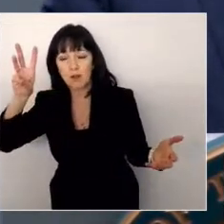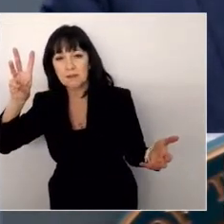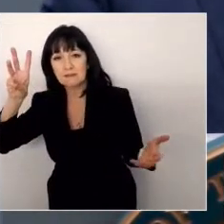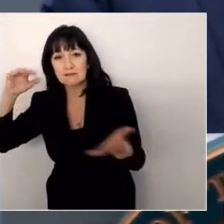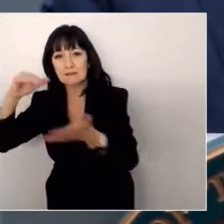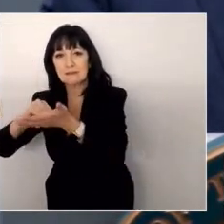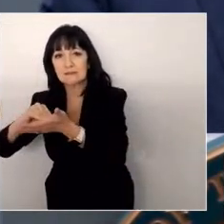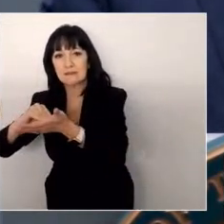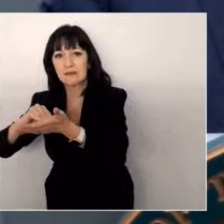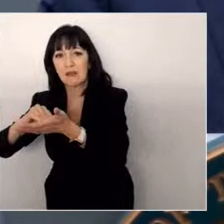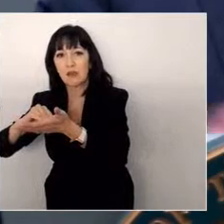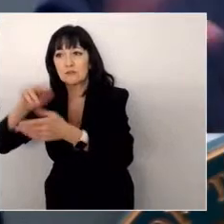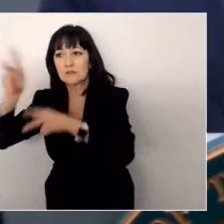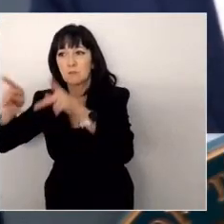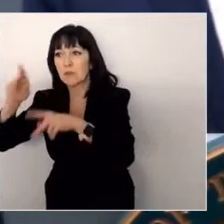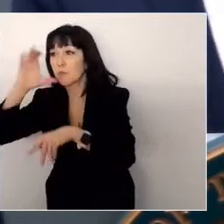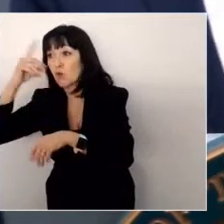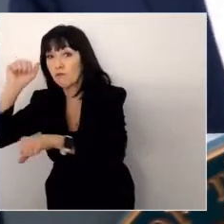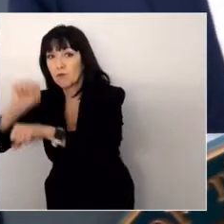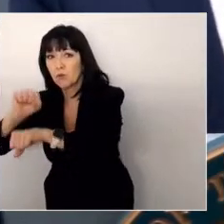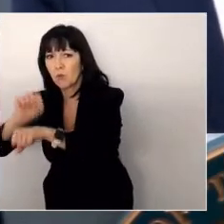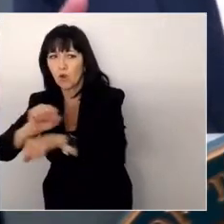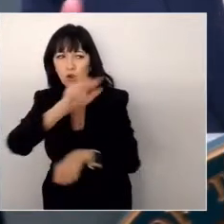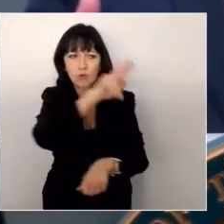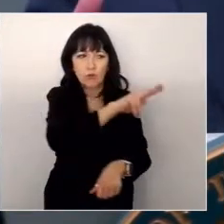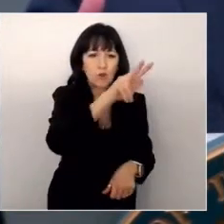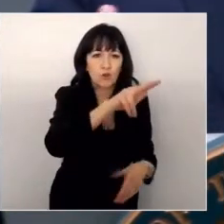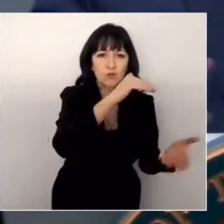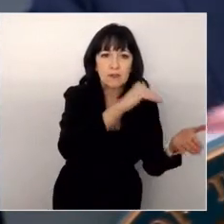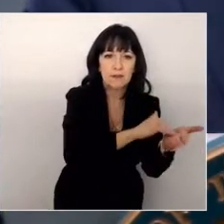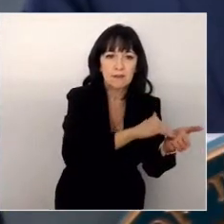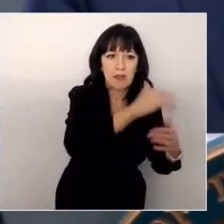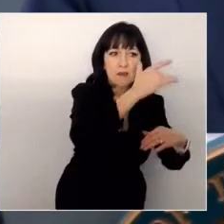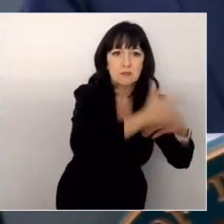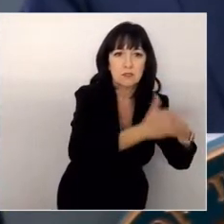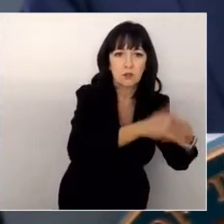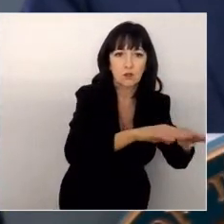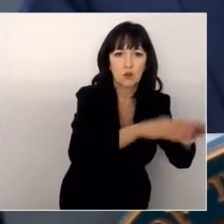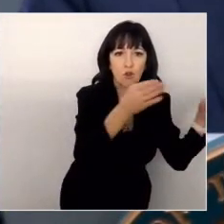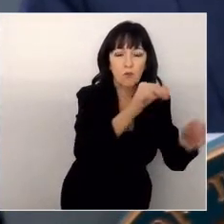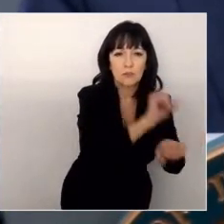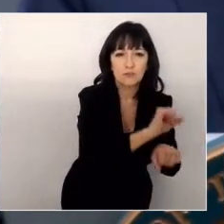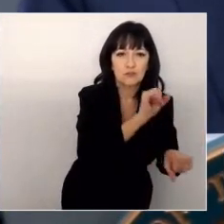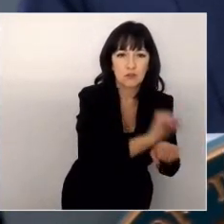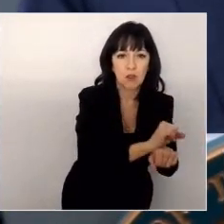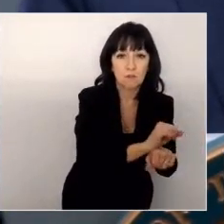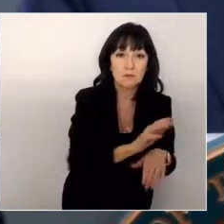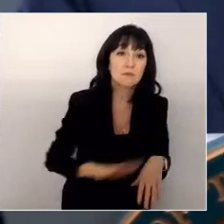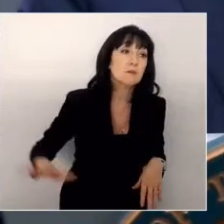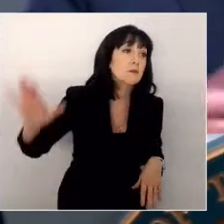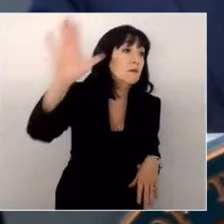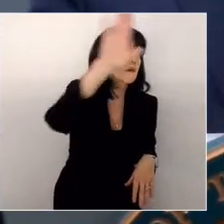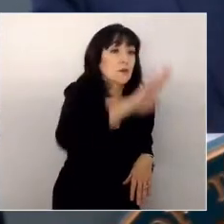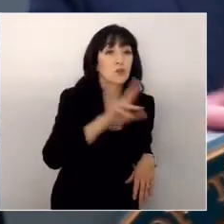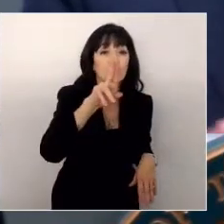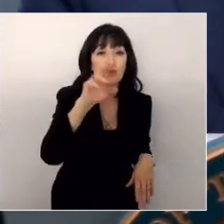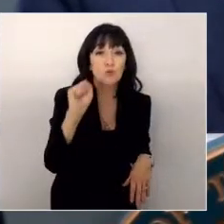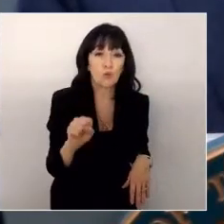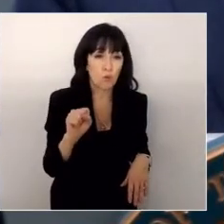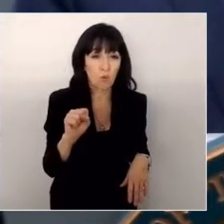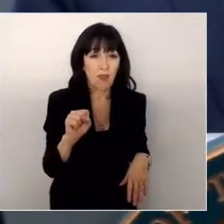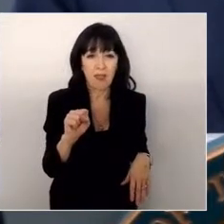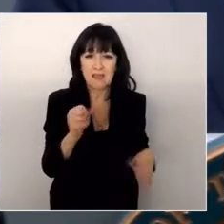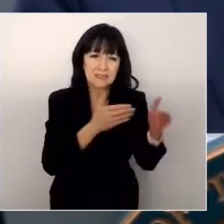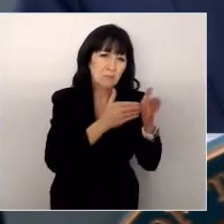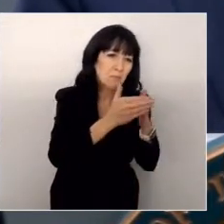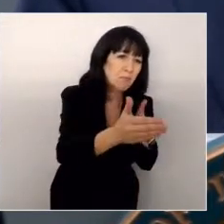looking for work. Across the country, there are 10.5 million open positions, but only 6.8